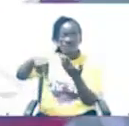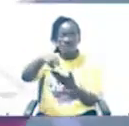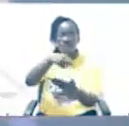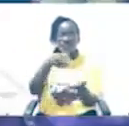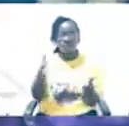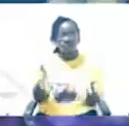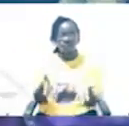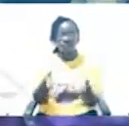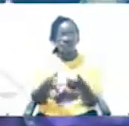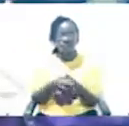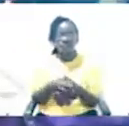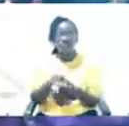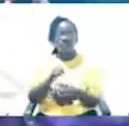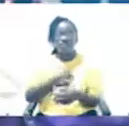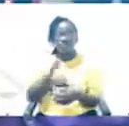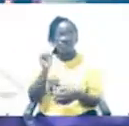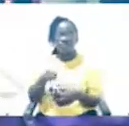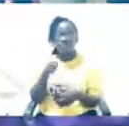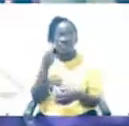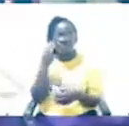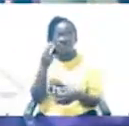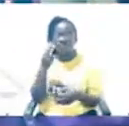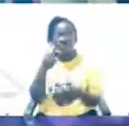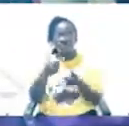I can see the grace of God